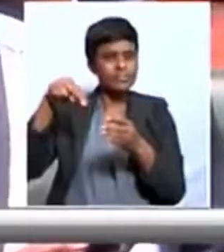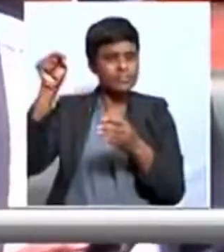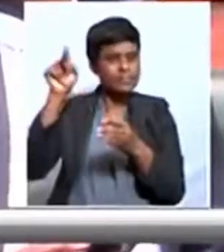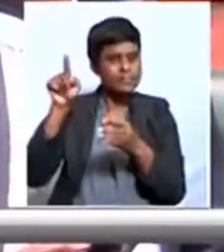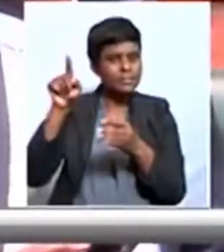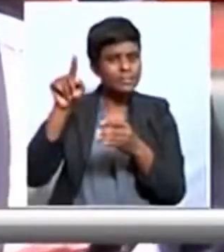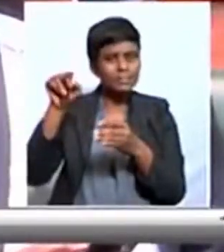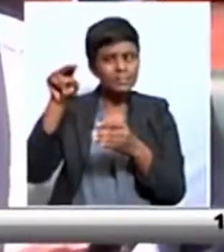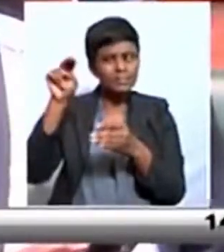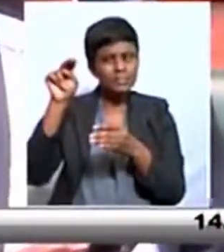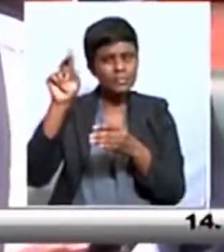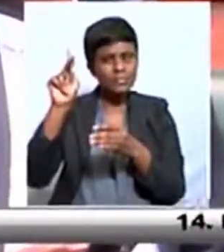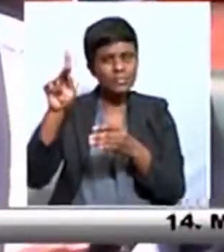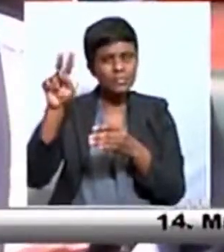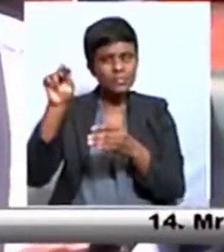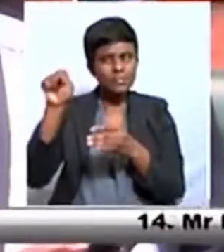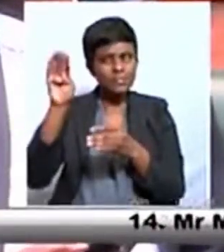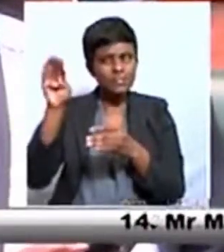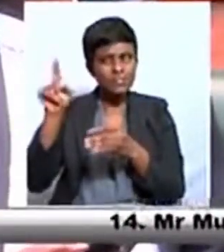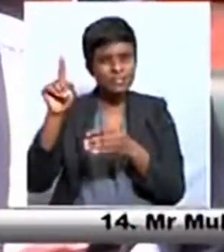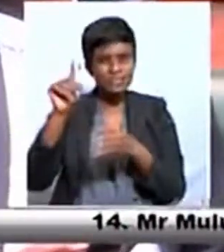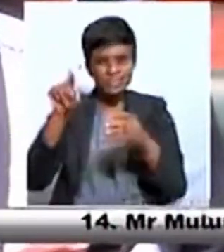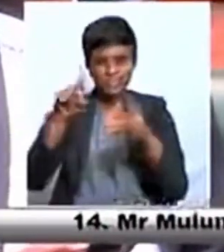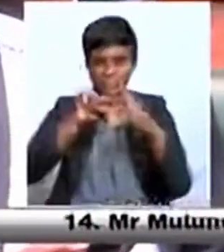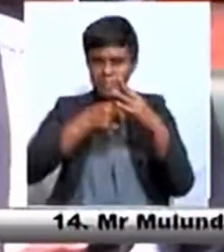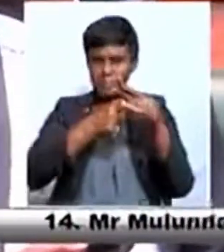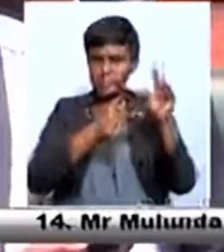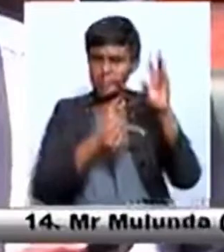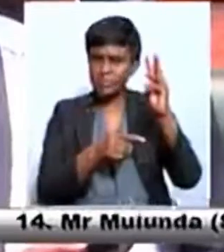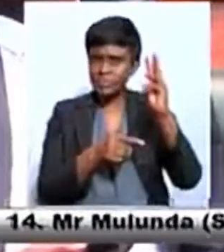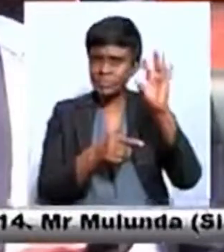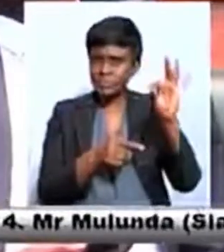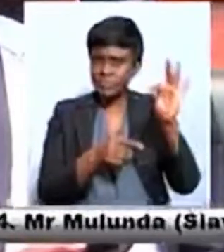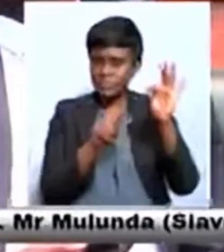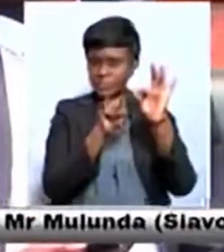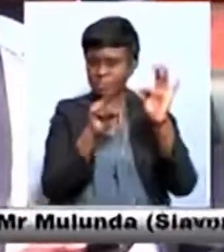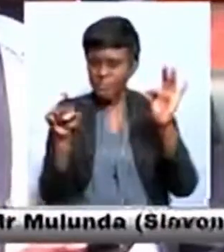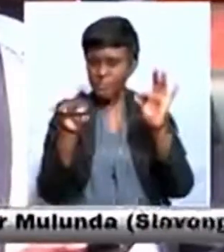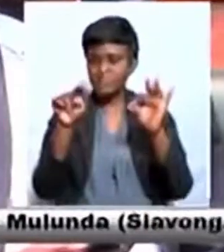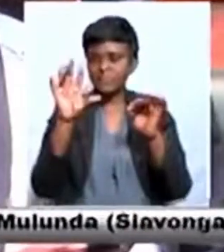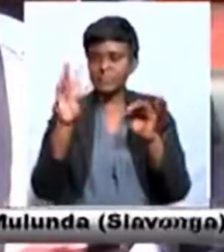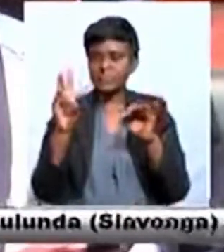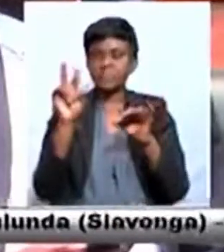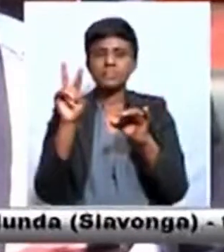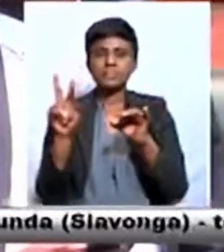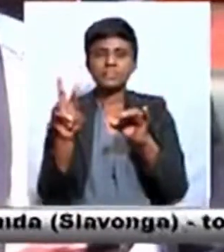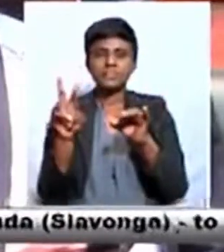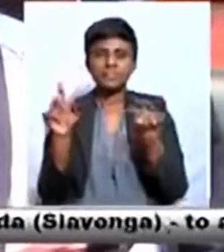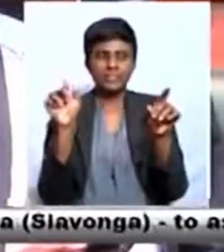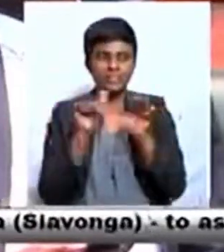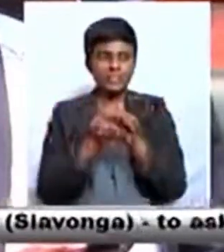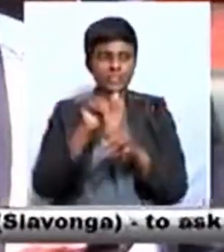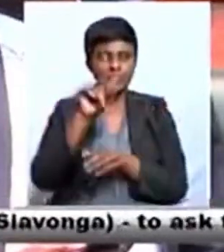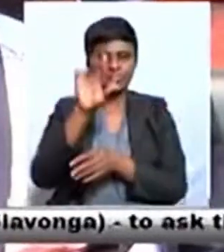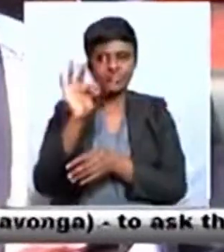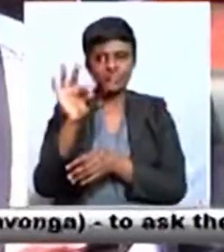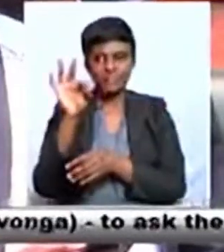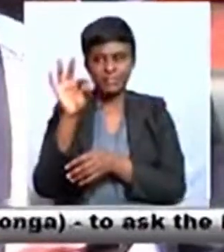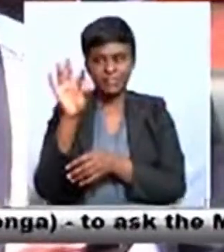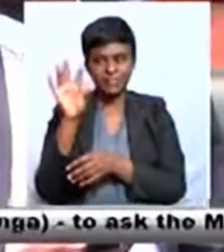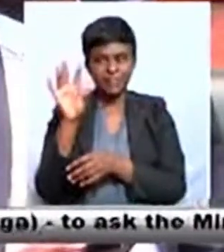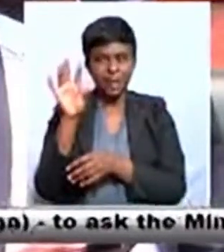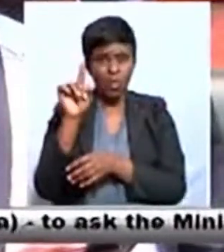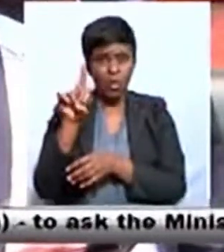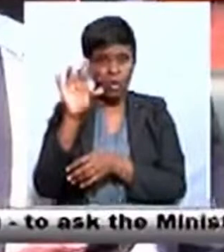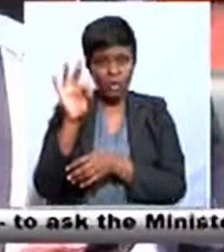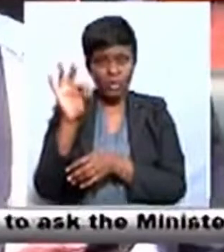Power Station. And that one started between 69 and 72. And in 1979, that's when they were